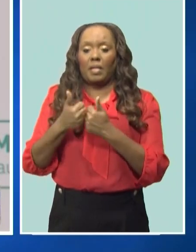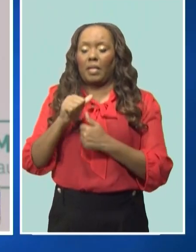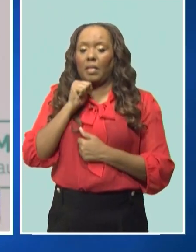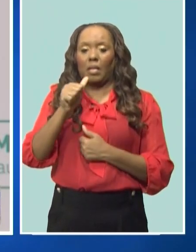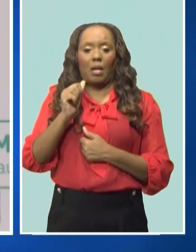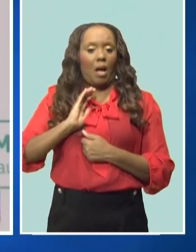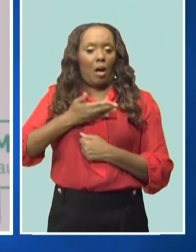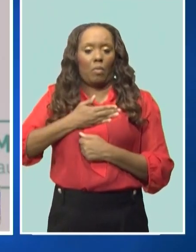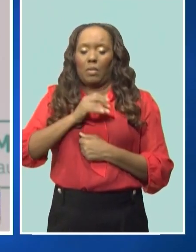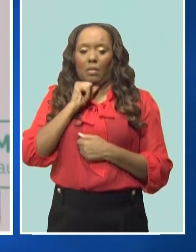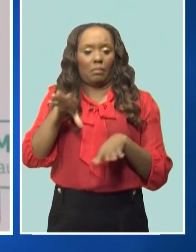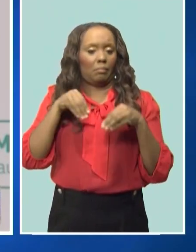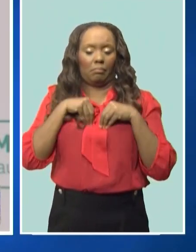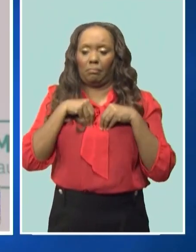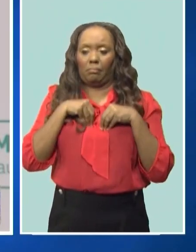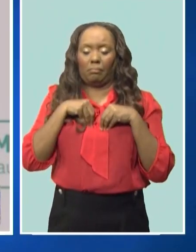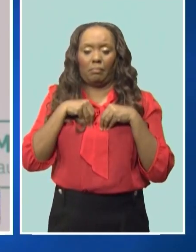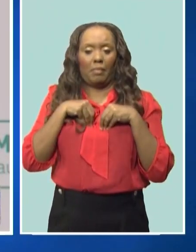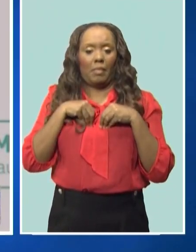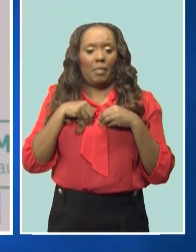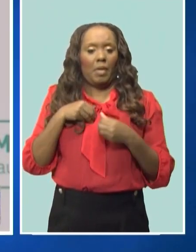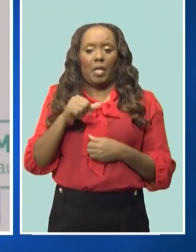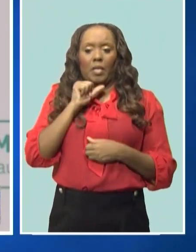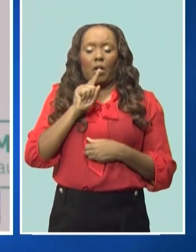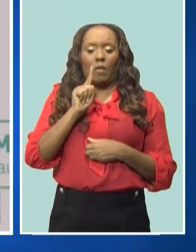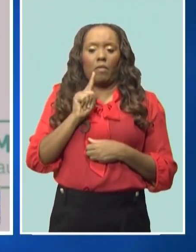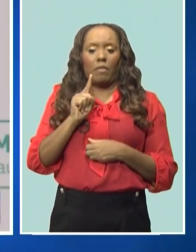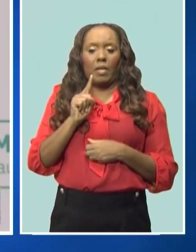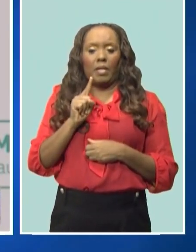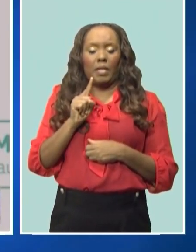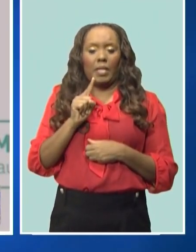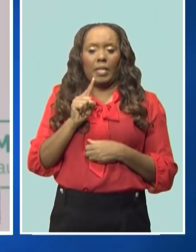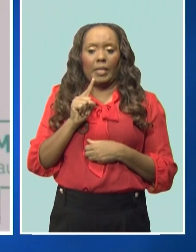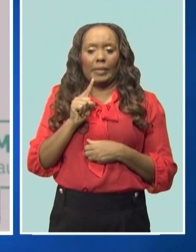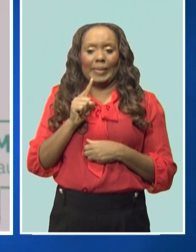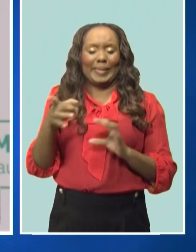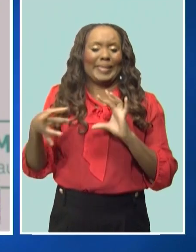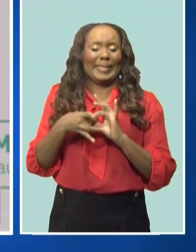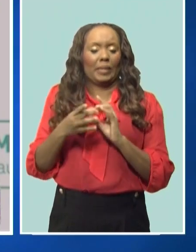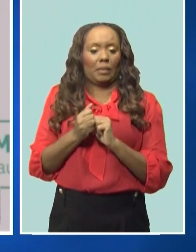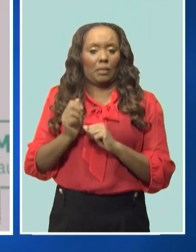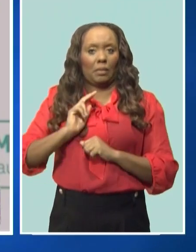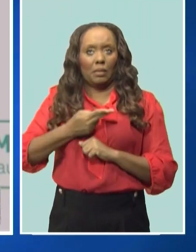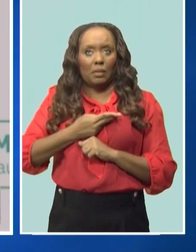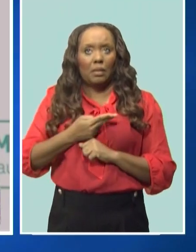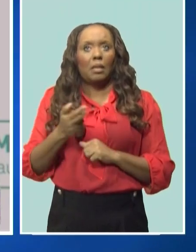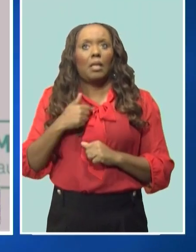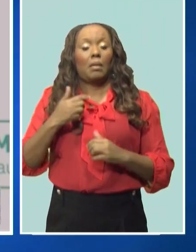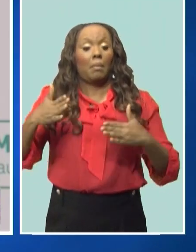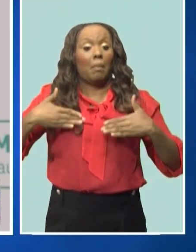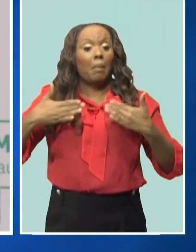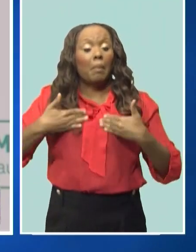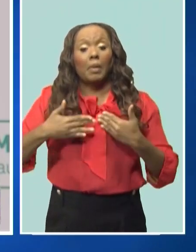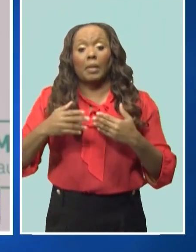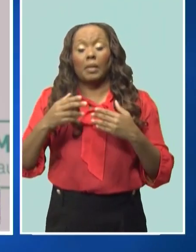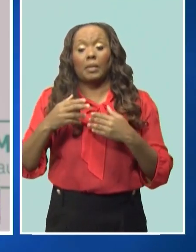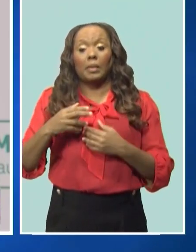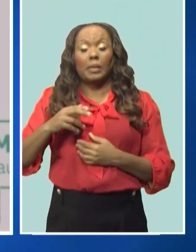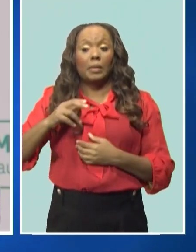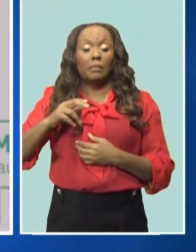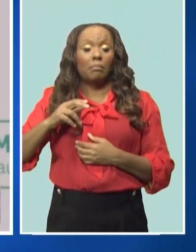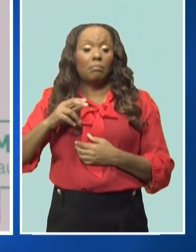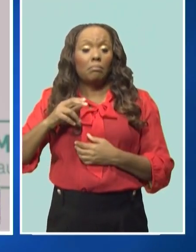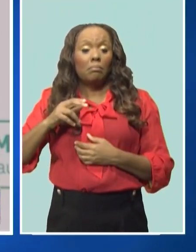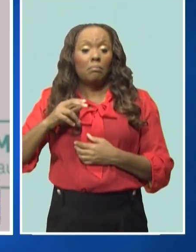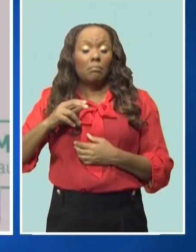image. And therefore, how do you now ensure, and I was very glad to hear of the credit rating agencies coming out of Africa, there